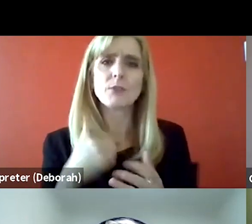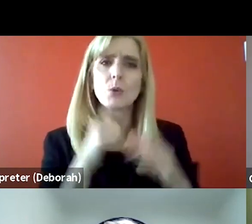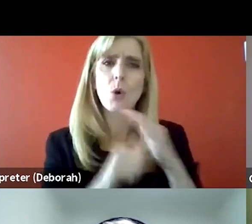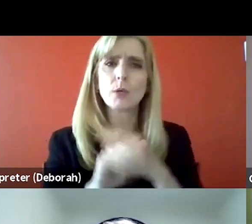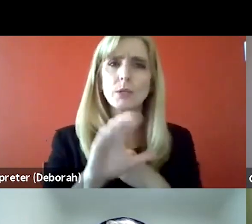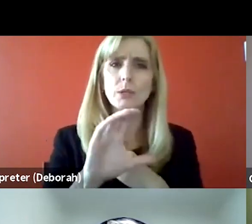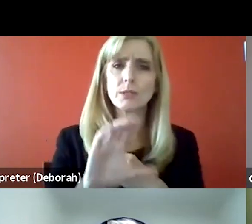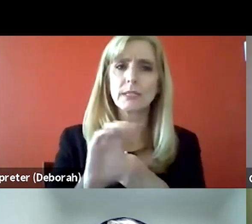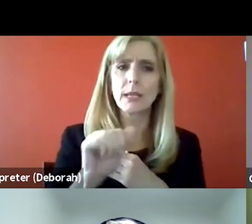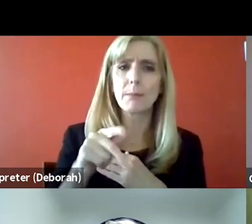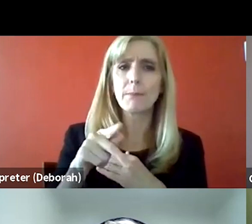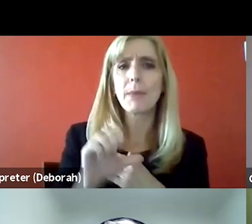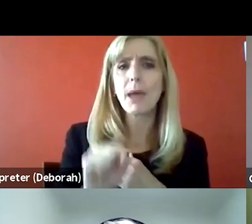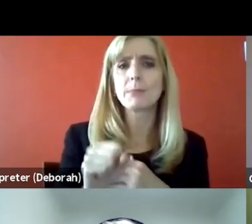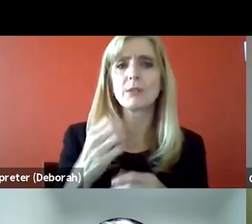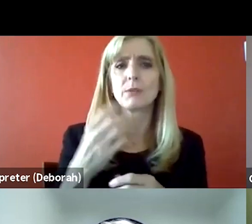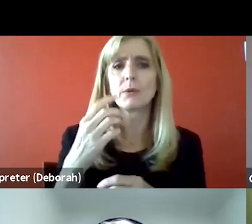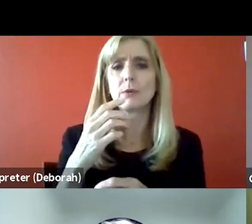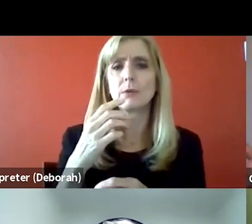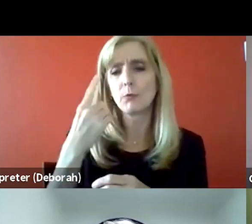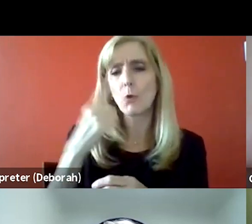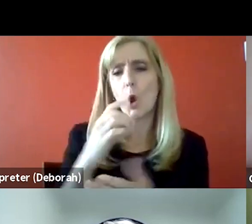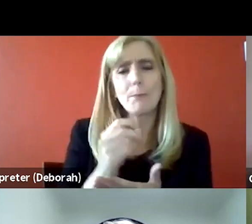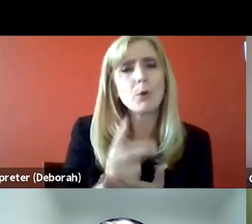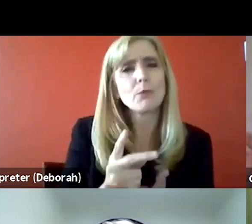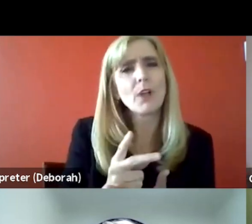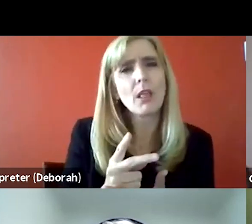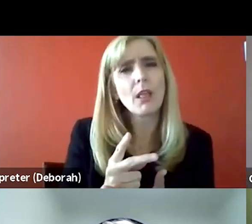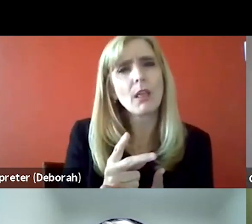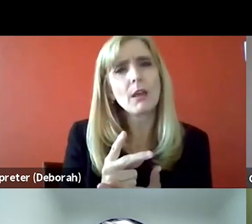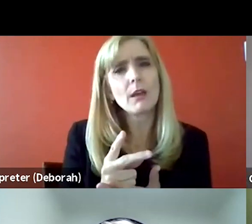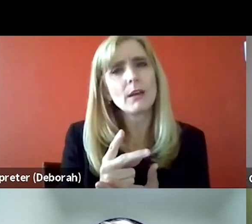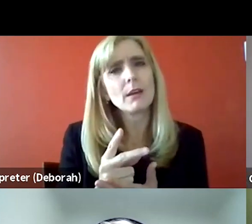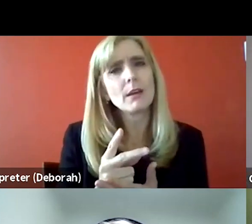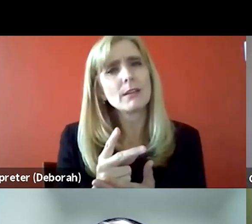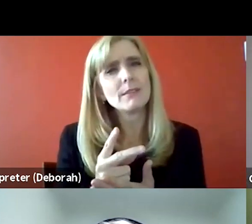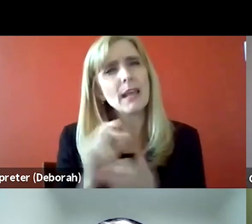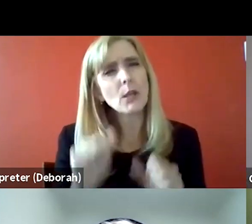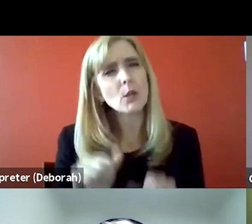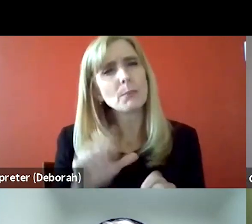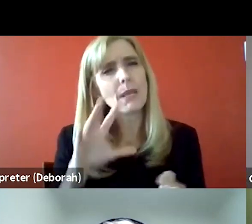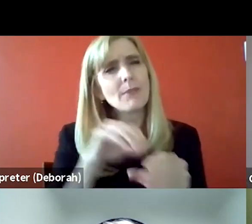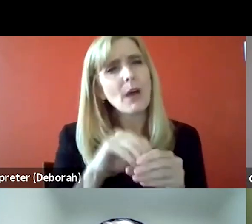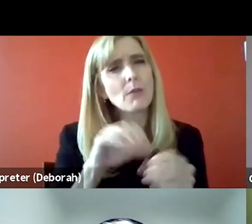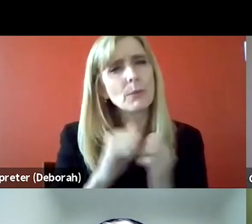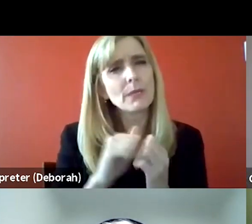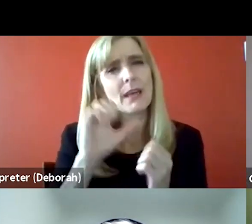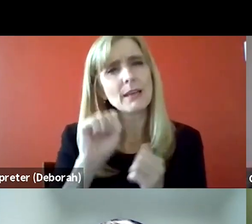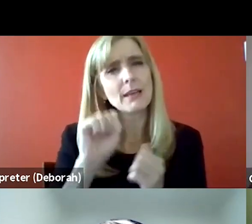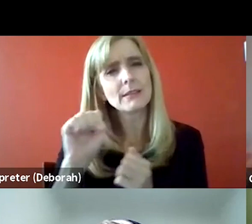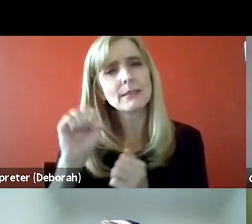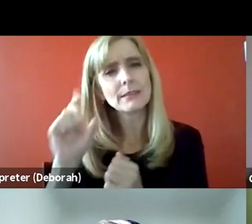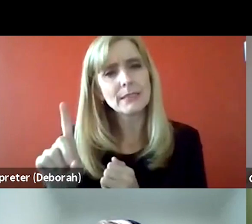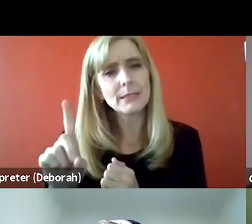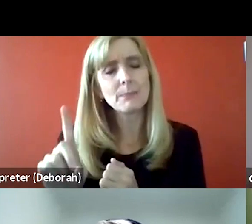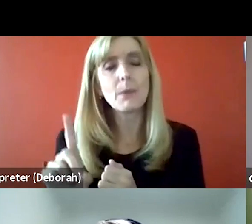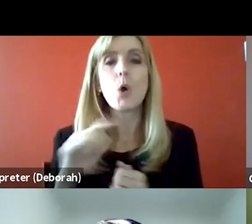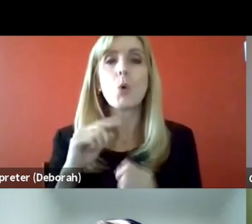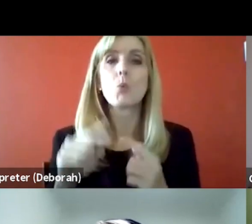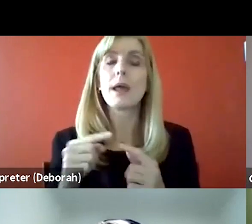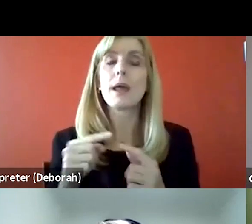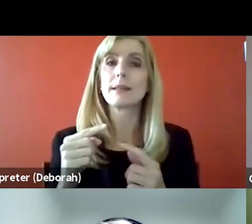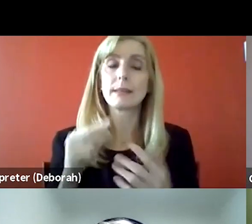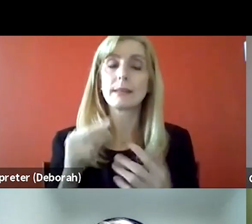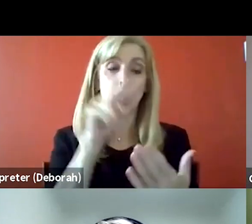get approval that I was verified to be a part of SSD. And they saw, and when they looked over